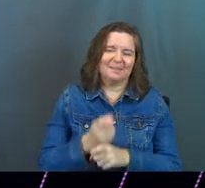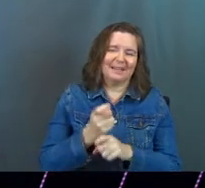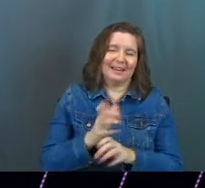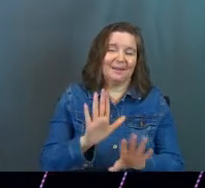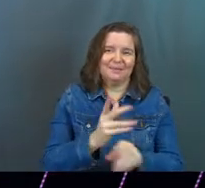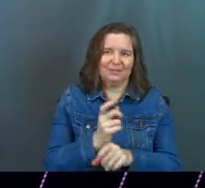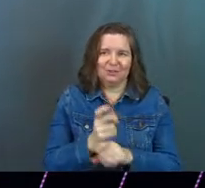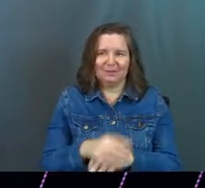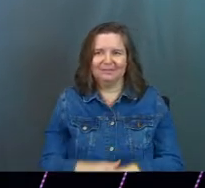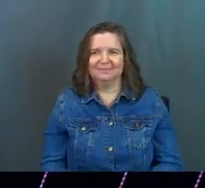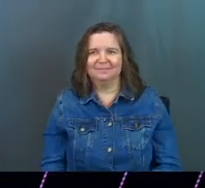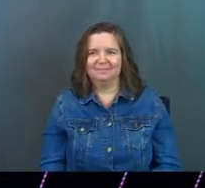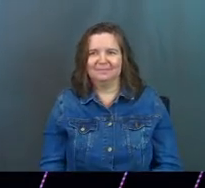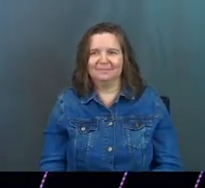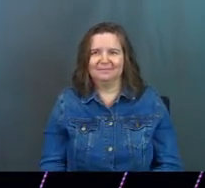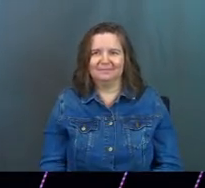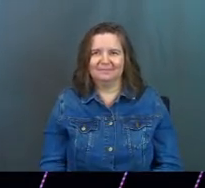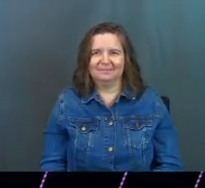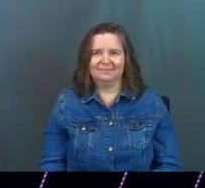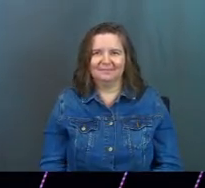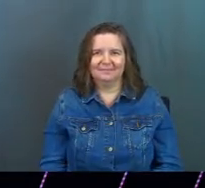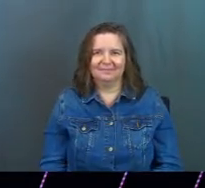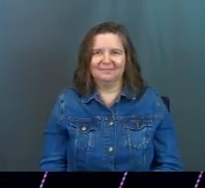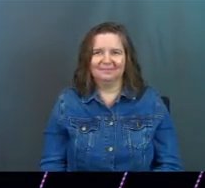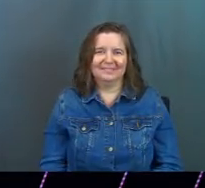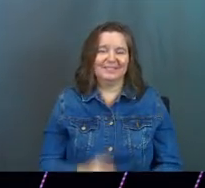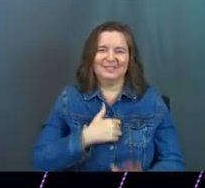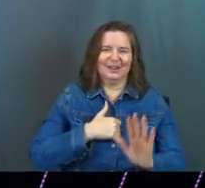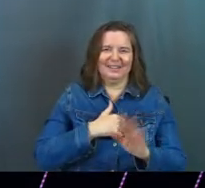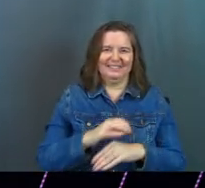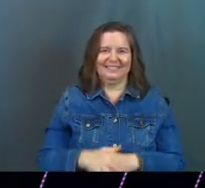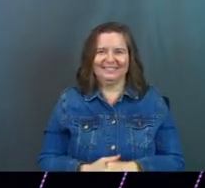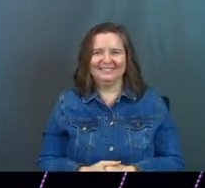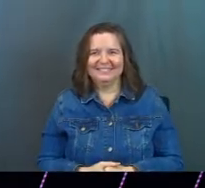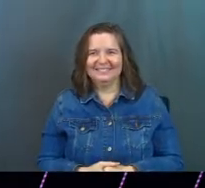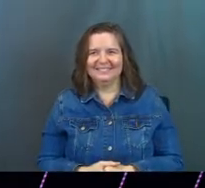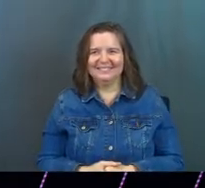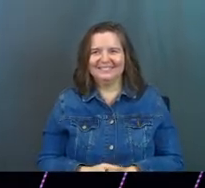kidding. I'm just joking. Sorry.